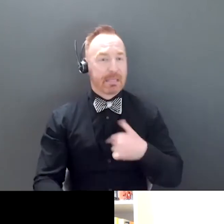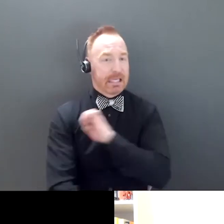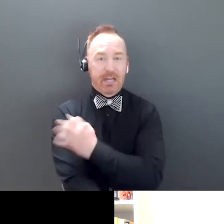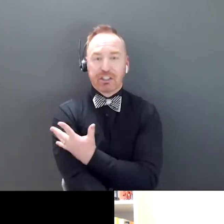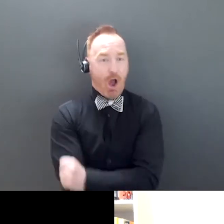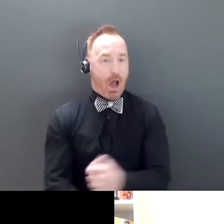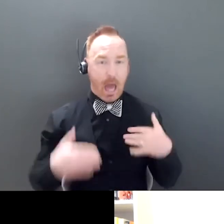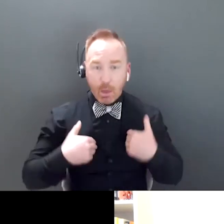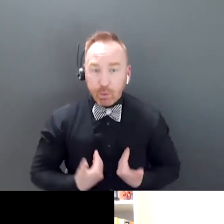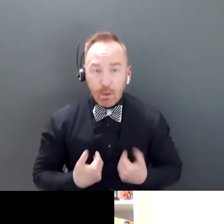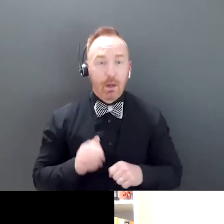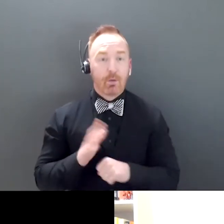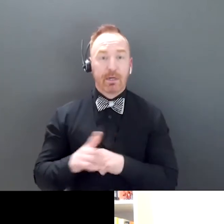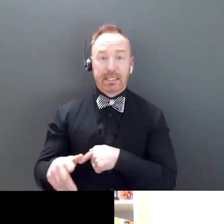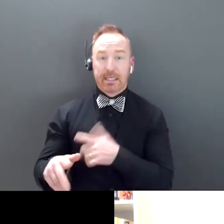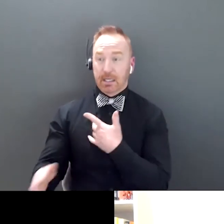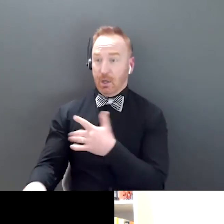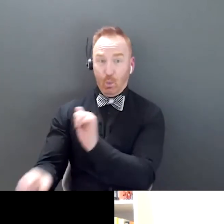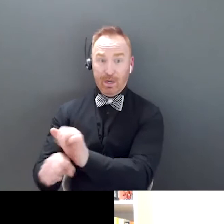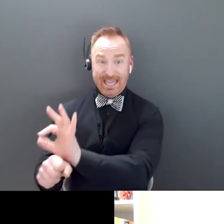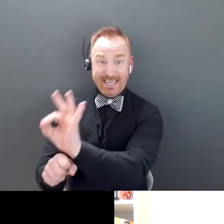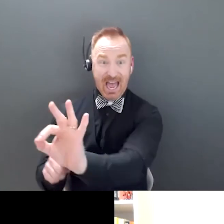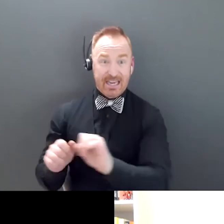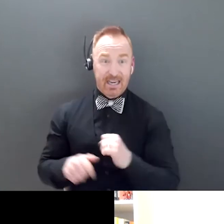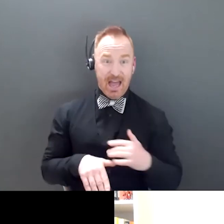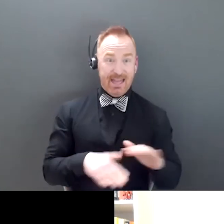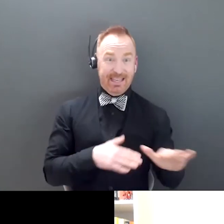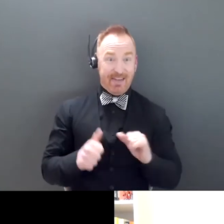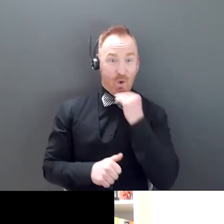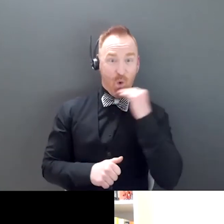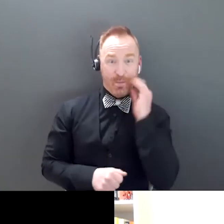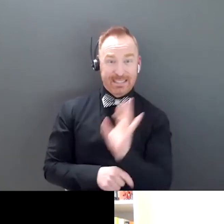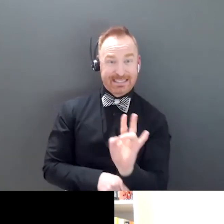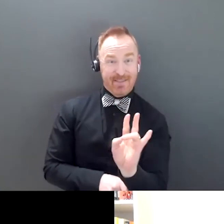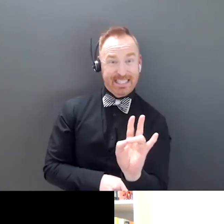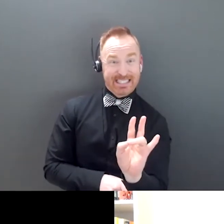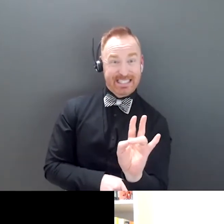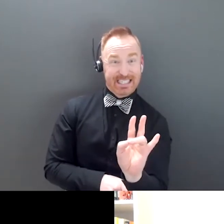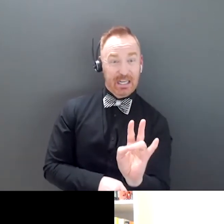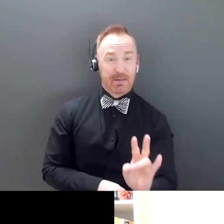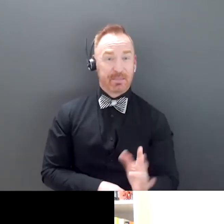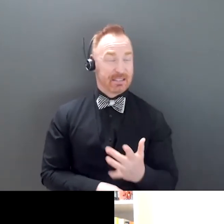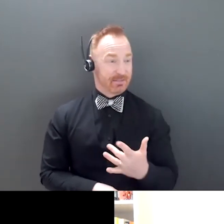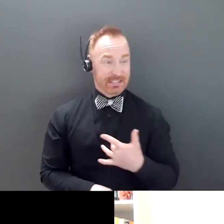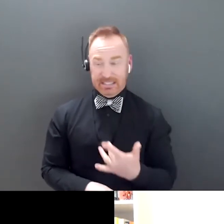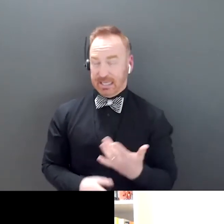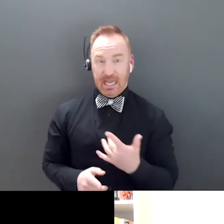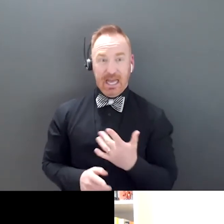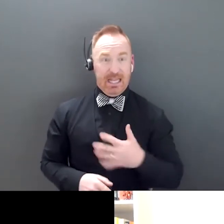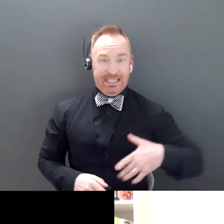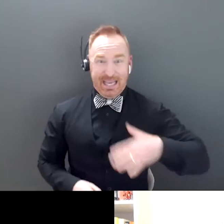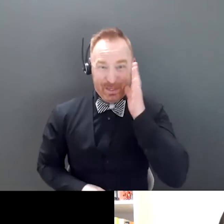get to work for 9. I was leaving at like 7 something, and still feeling like I'm going to be late. And it